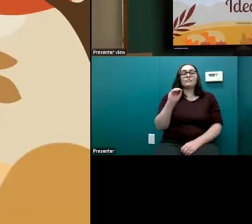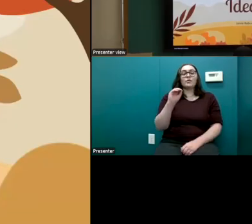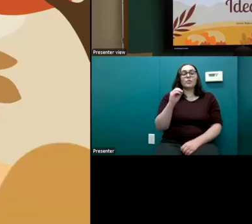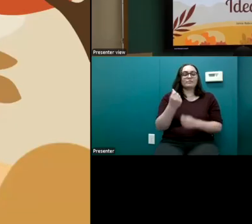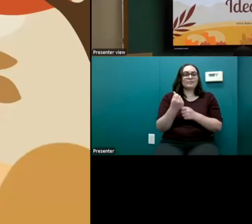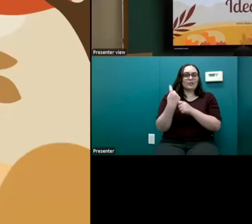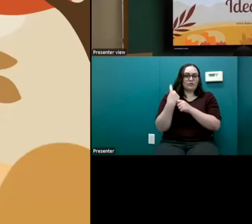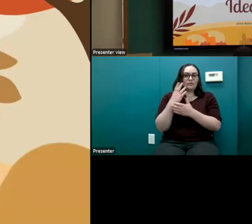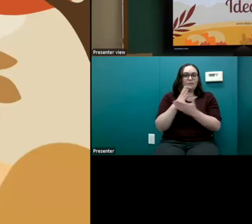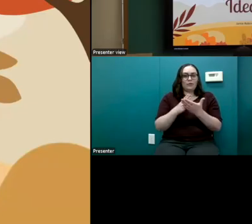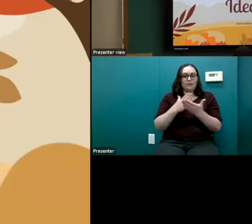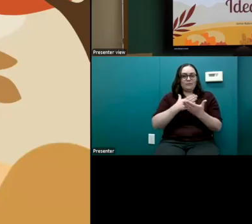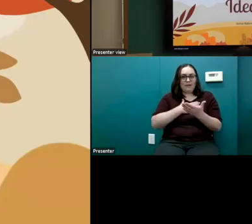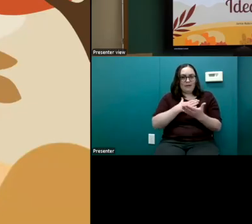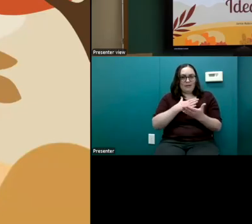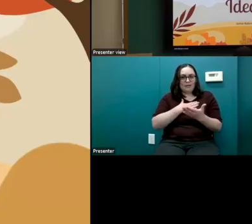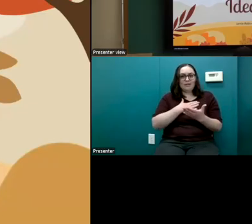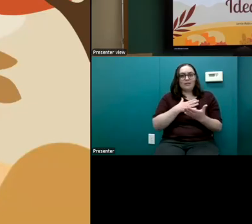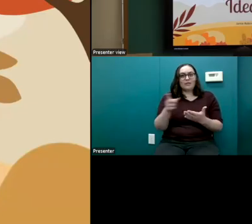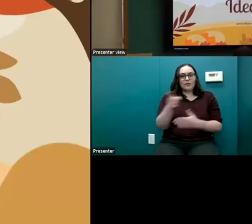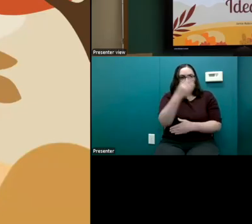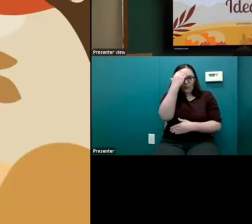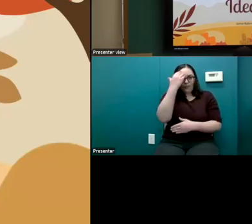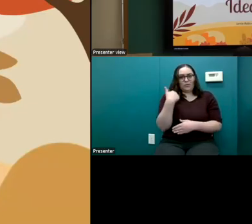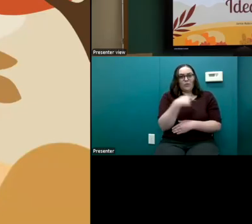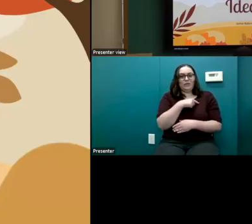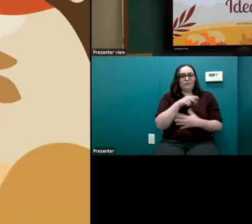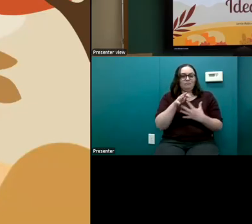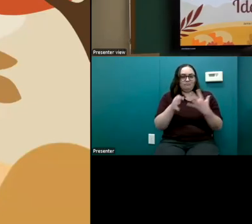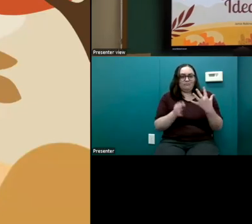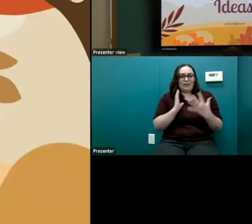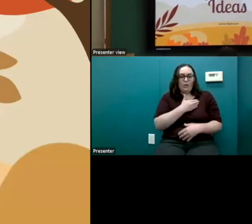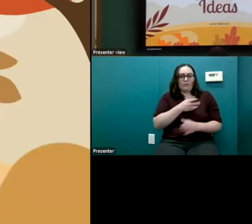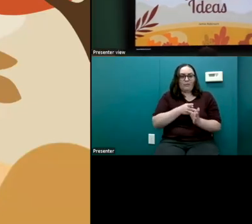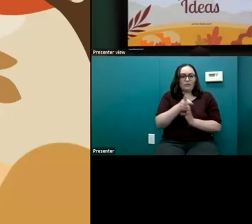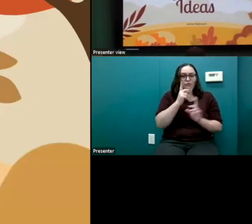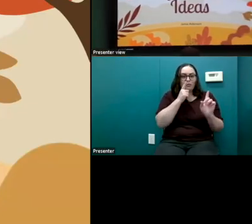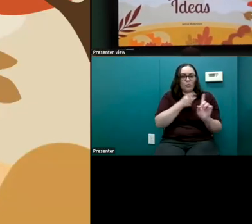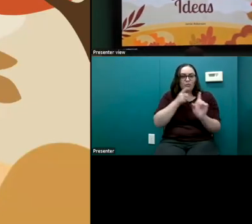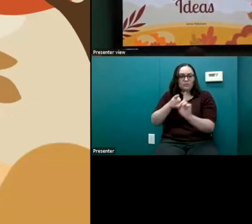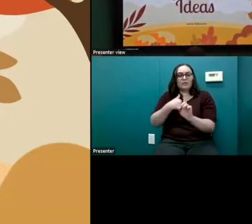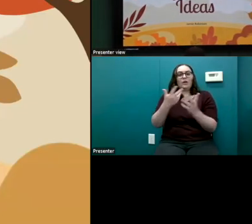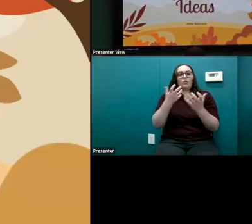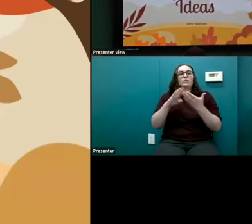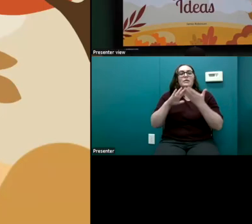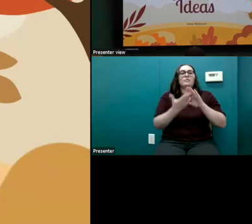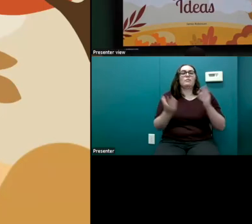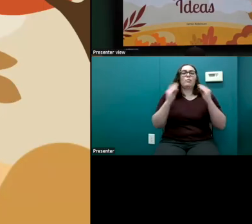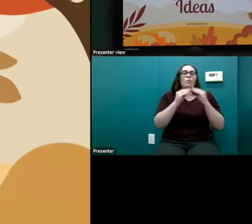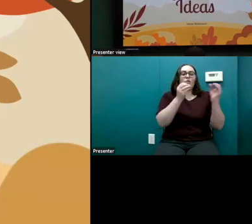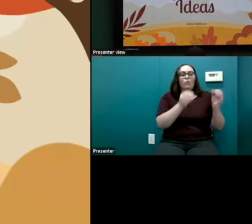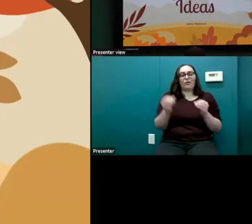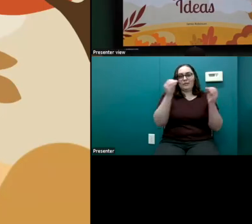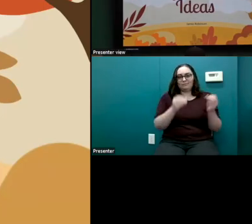last year, as part of my profession, like, like how we choose our own professional goals, I wanted to be more organized. And so something